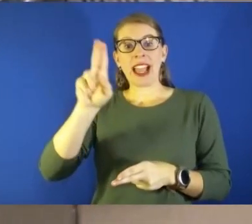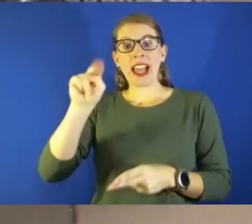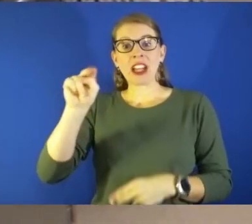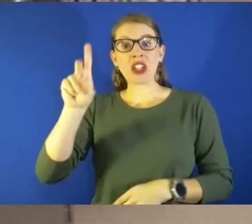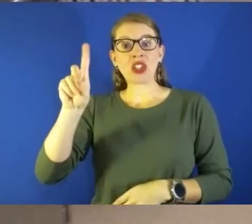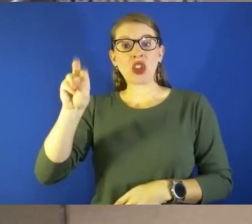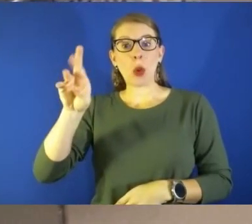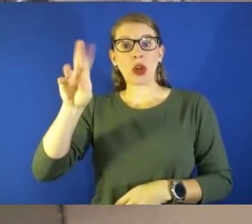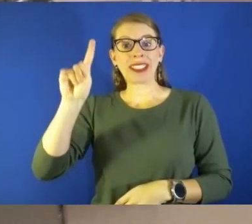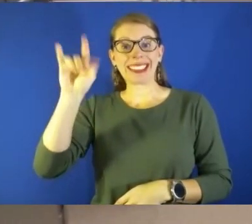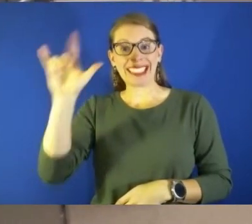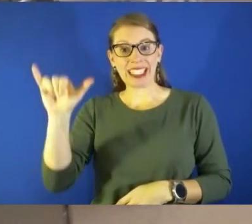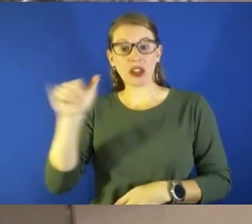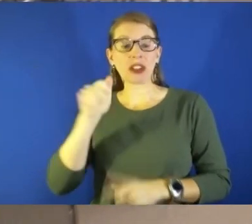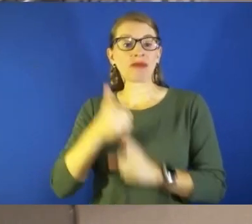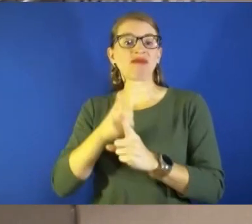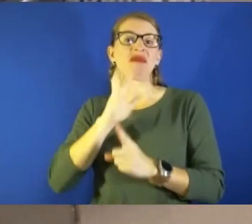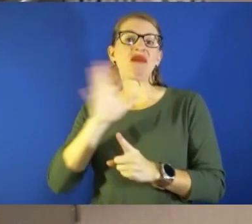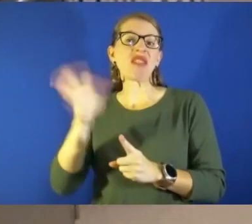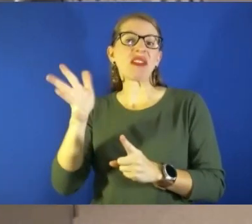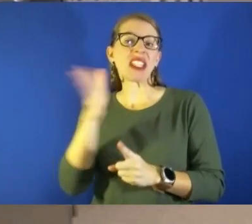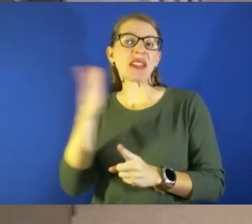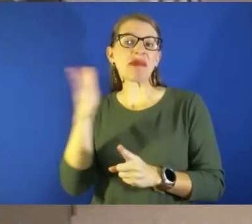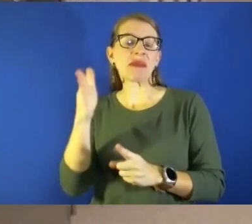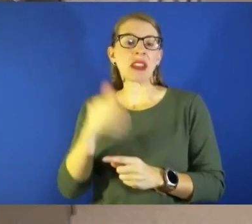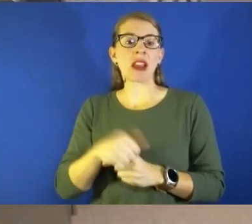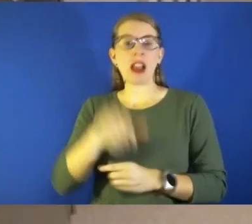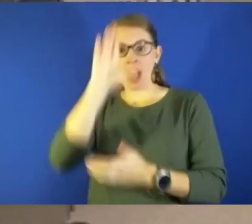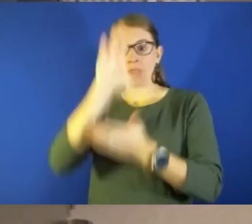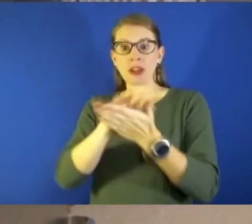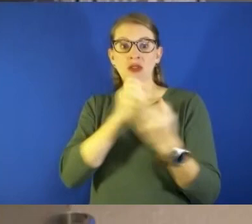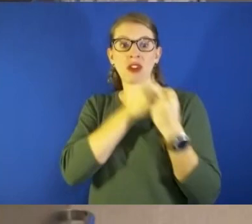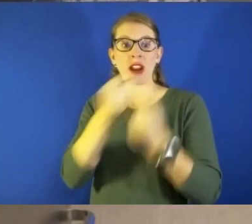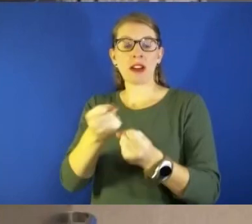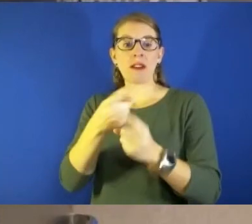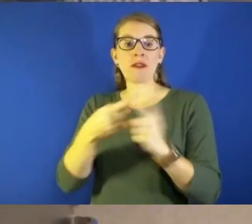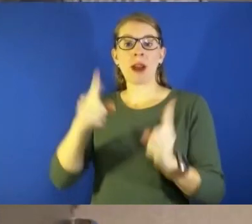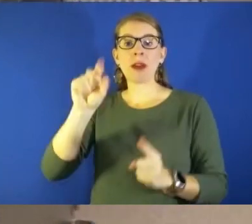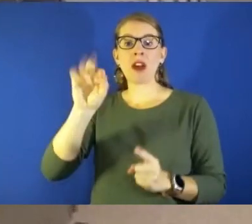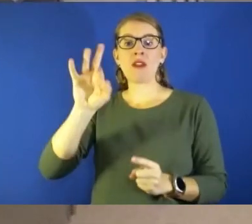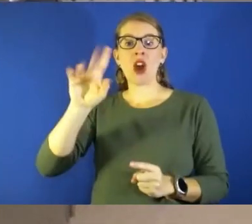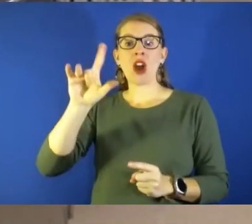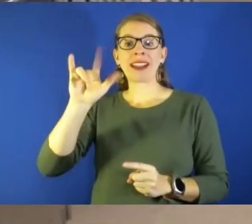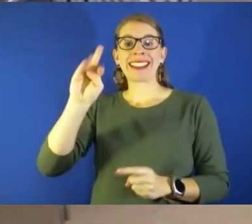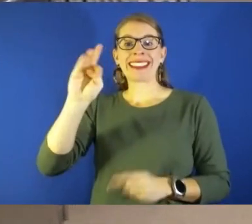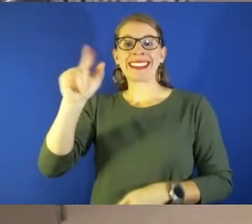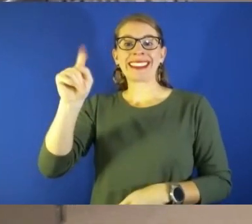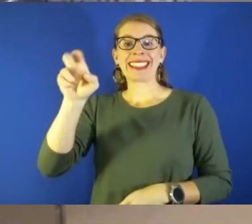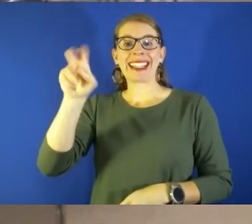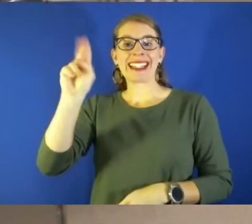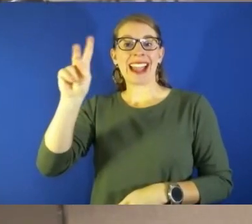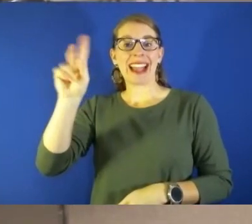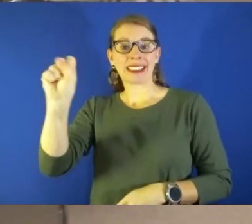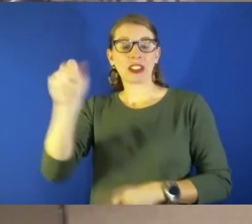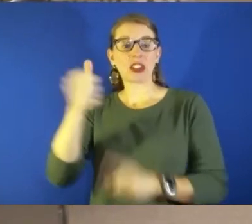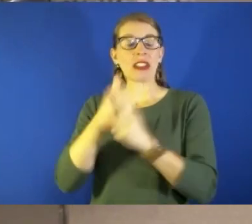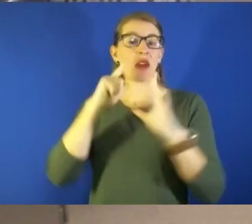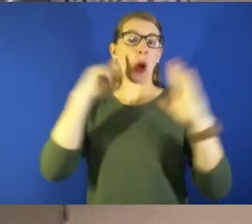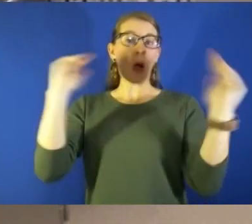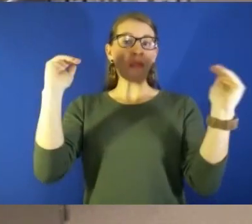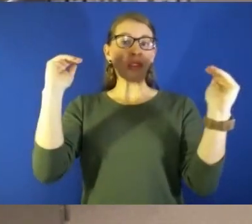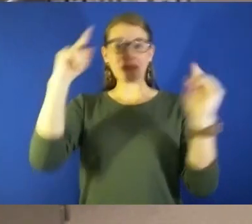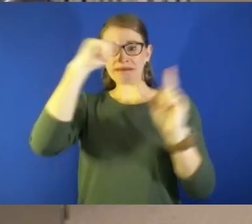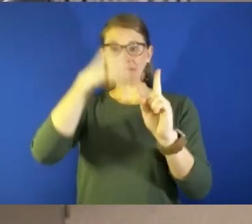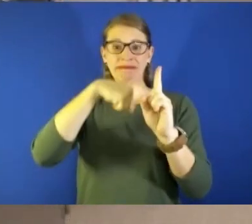50s. She had her husband drive here from their home in Farlington, Kansas. She said she was hopeful. She was feeling